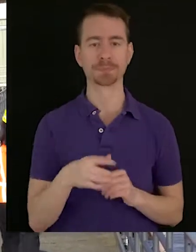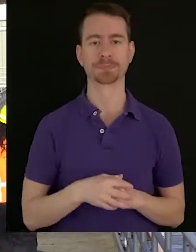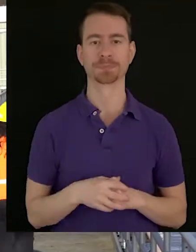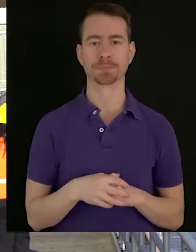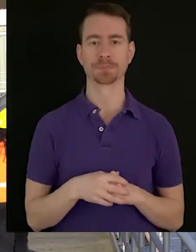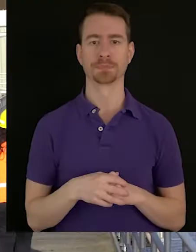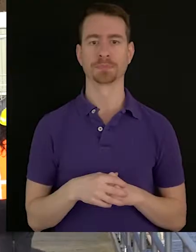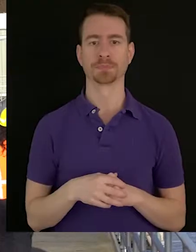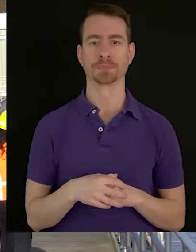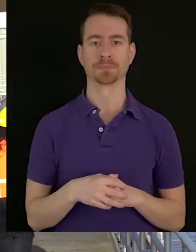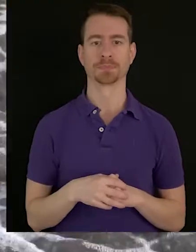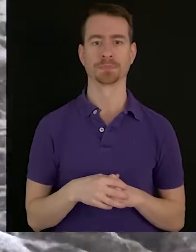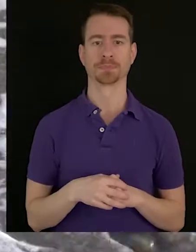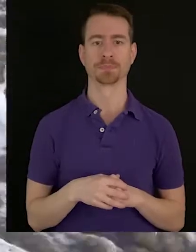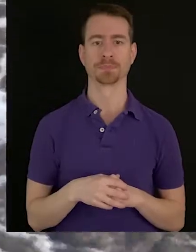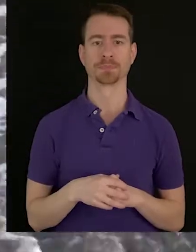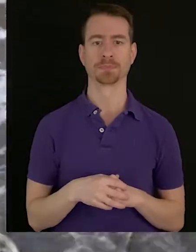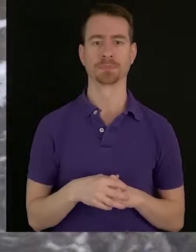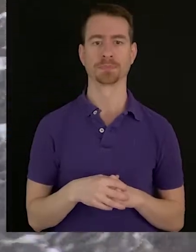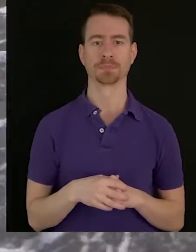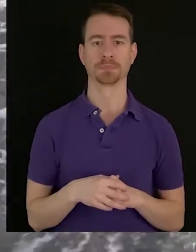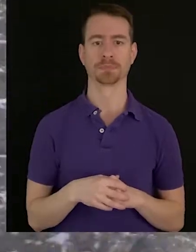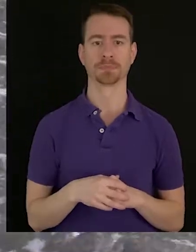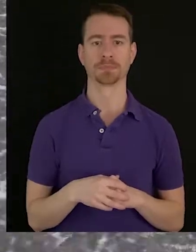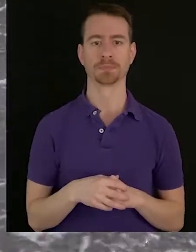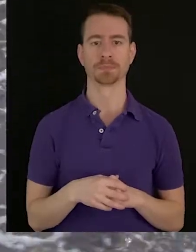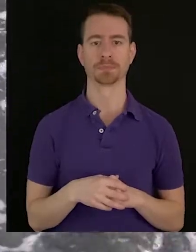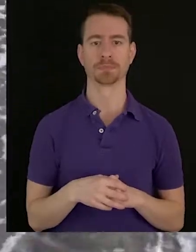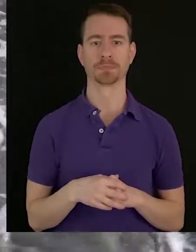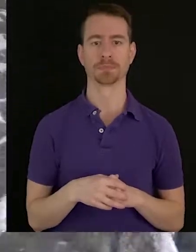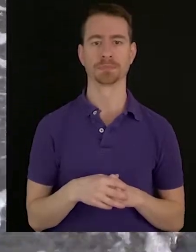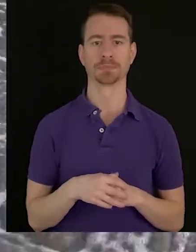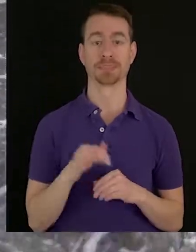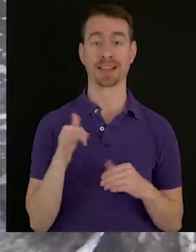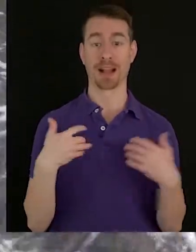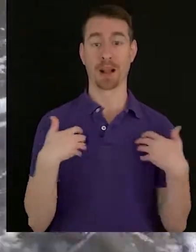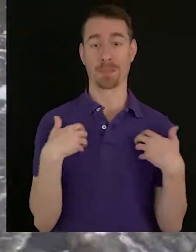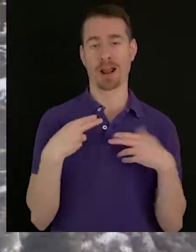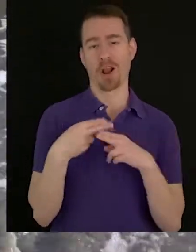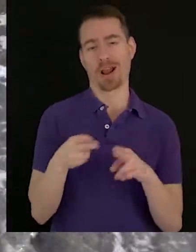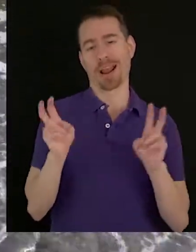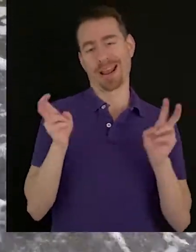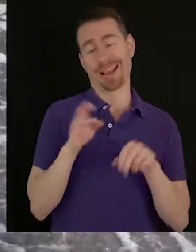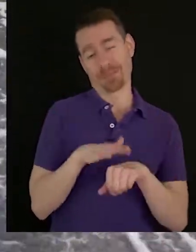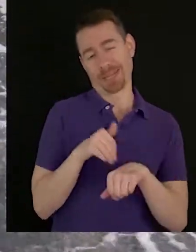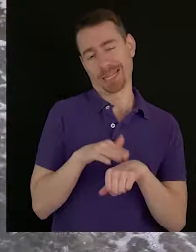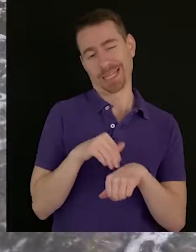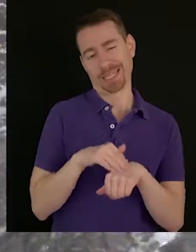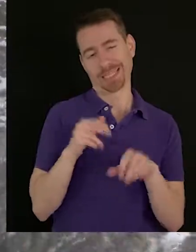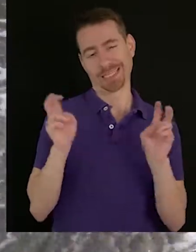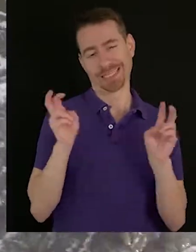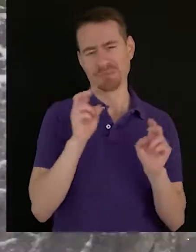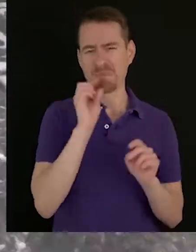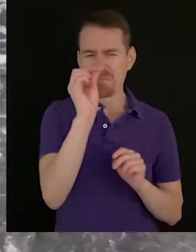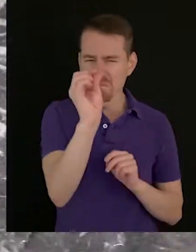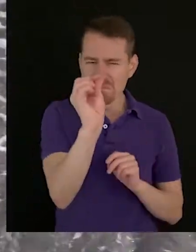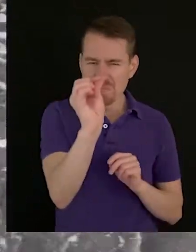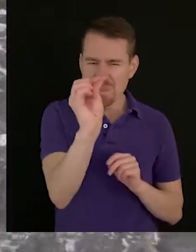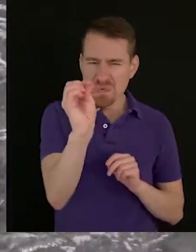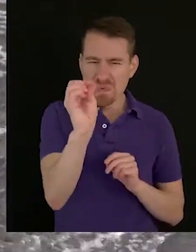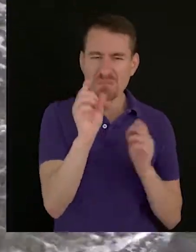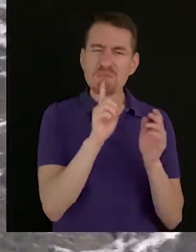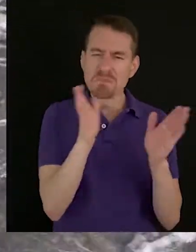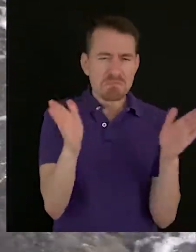microbes thrive in warm, oxygen-rich water, and they help clean the water by eating the remaining poop and food. This bubbly